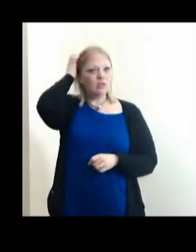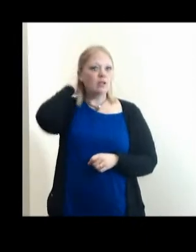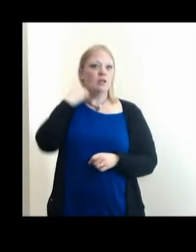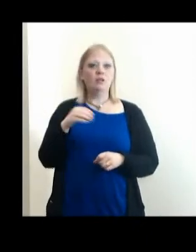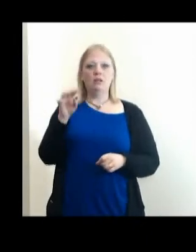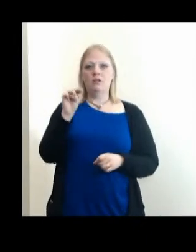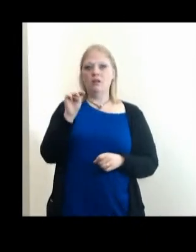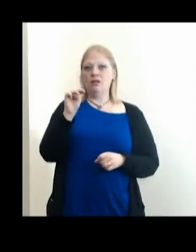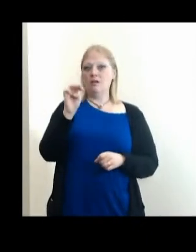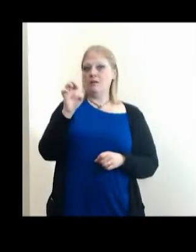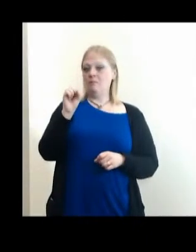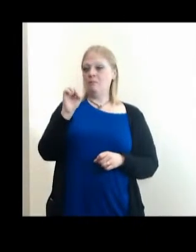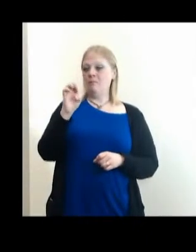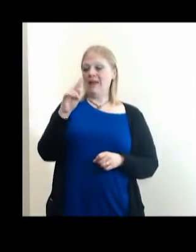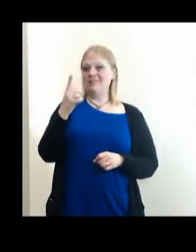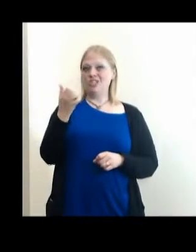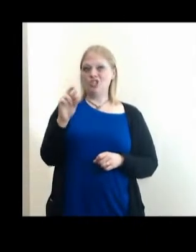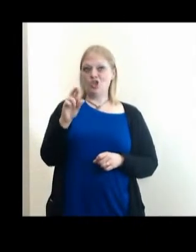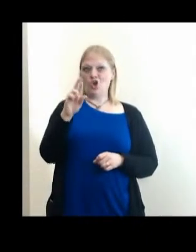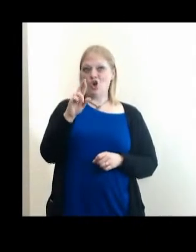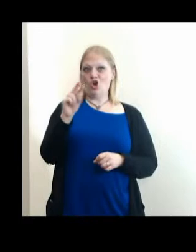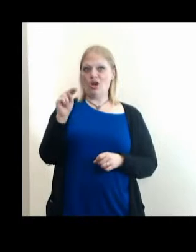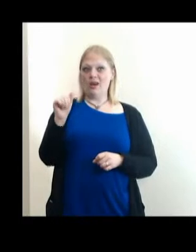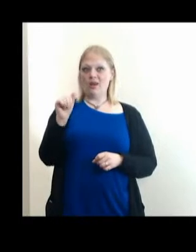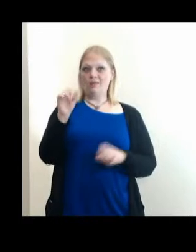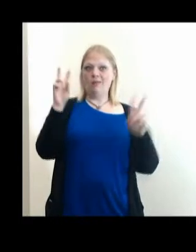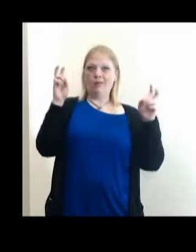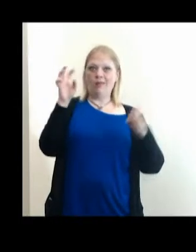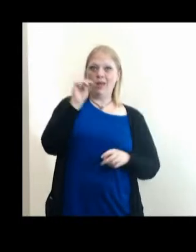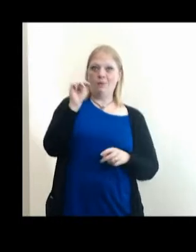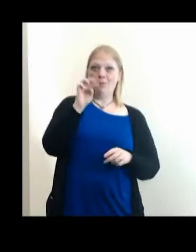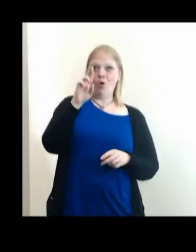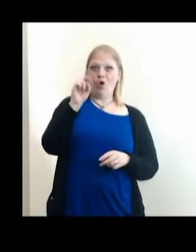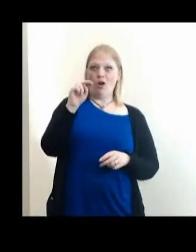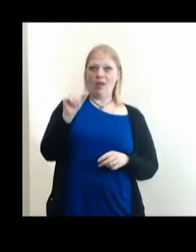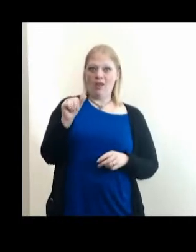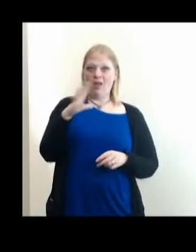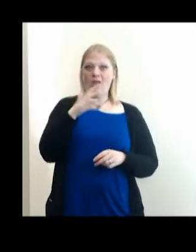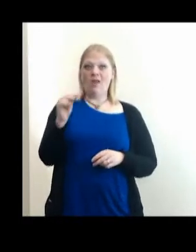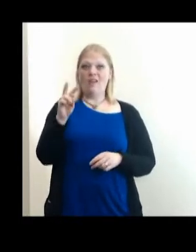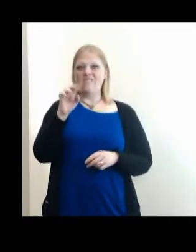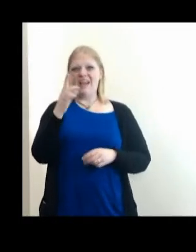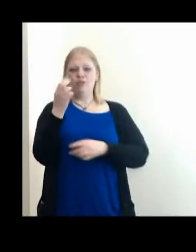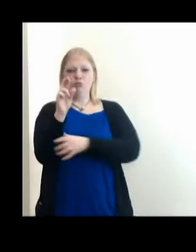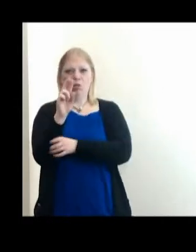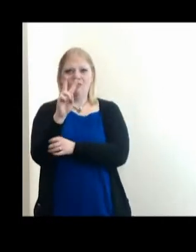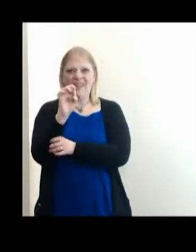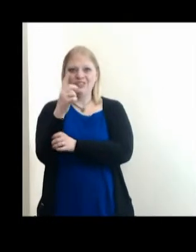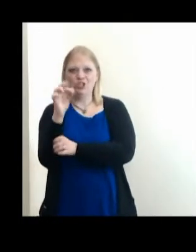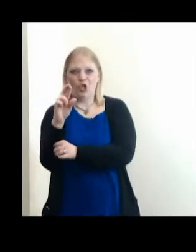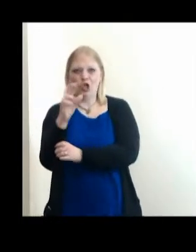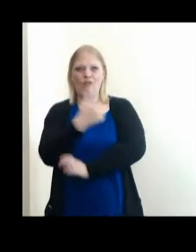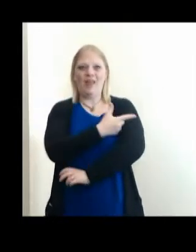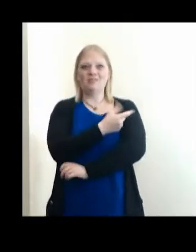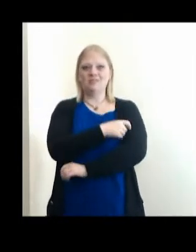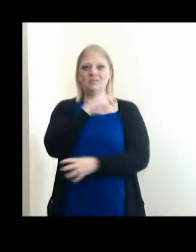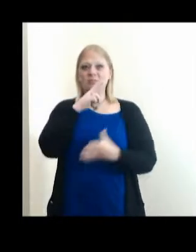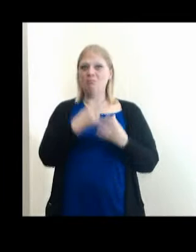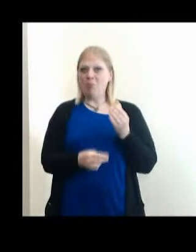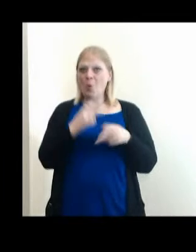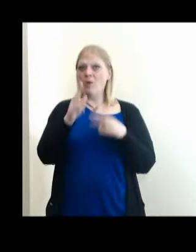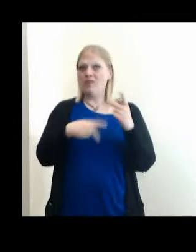messenger RNA, otherwise known as mRNA, and a viral vector vaccine. Both types